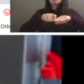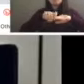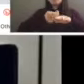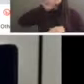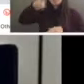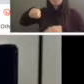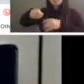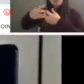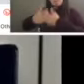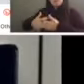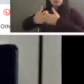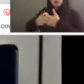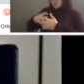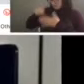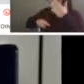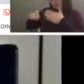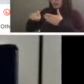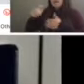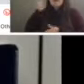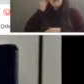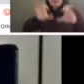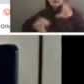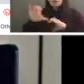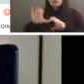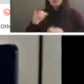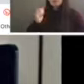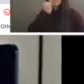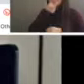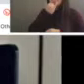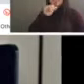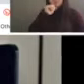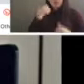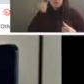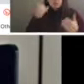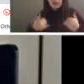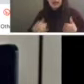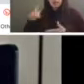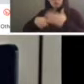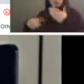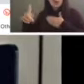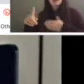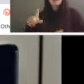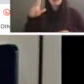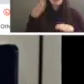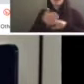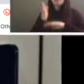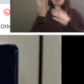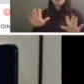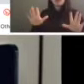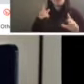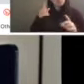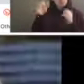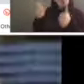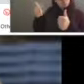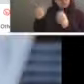any prohibited chemicals or substances. Once scanner checks are completed, you'll be asked to collect your items from your tray at the